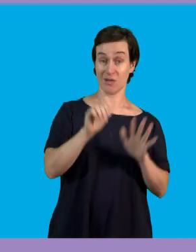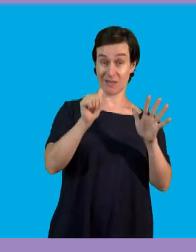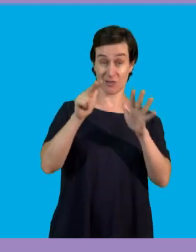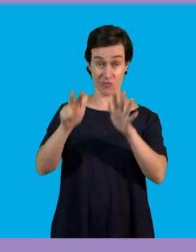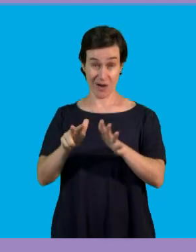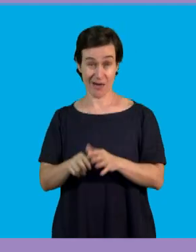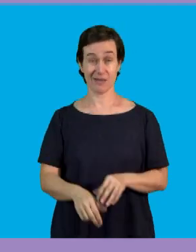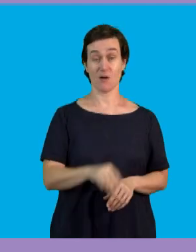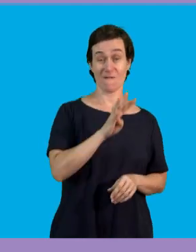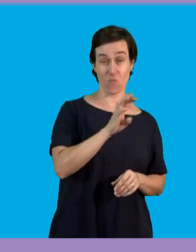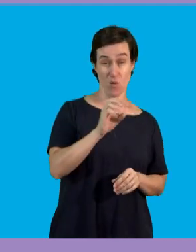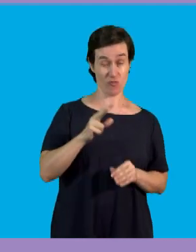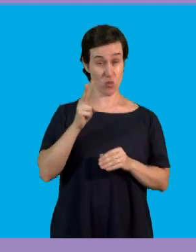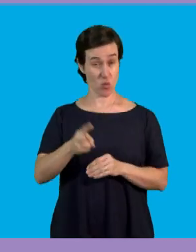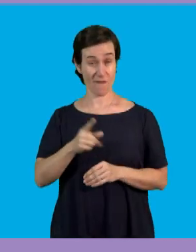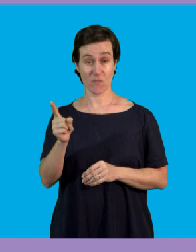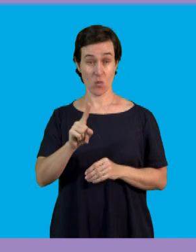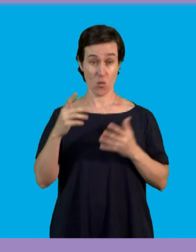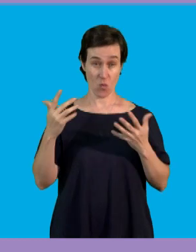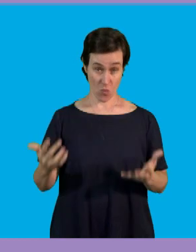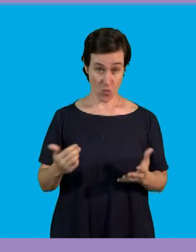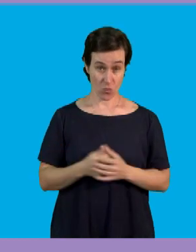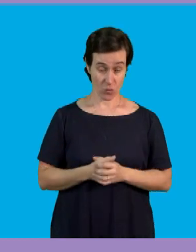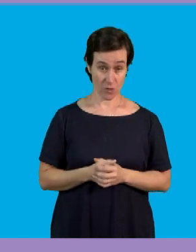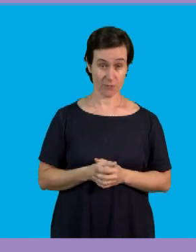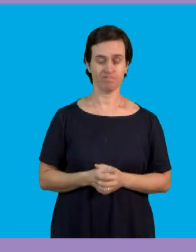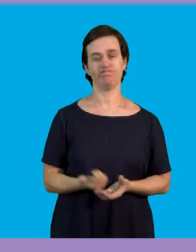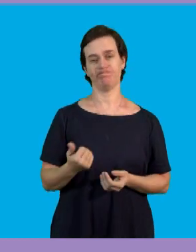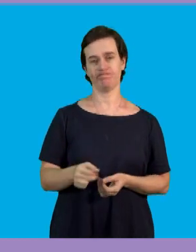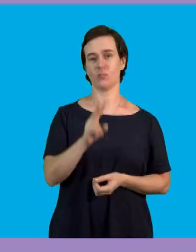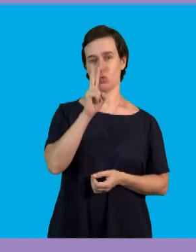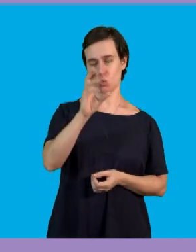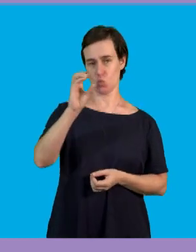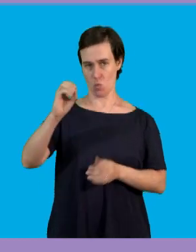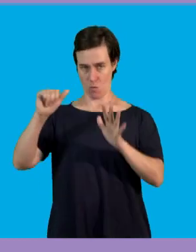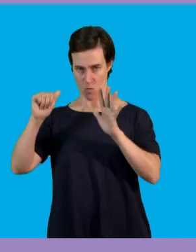between 618 and 412 is going to be